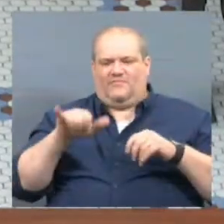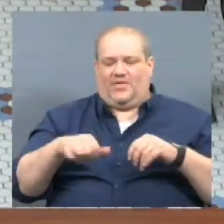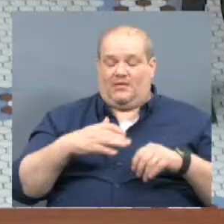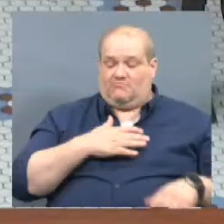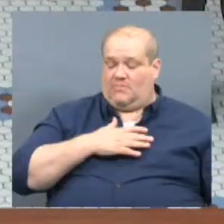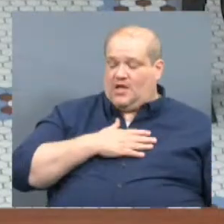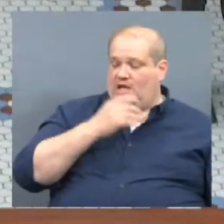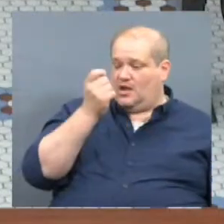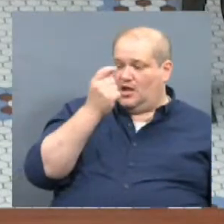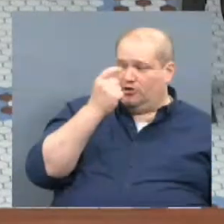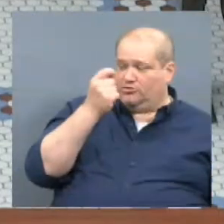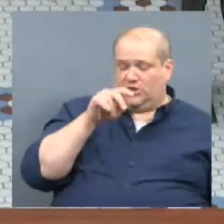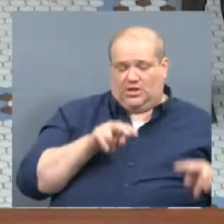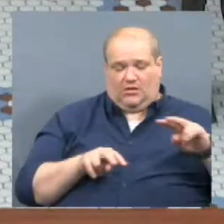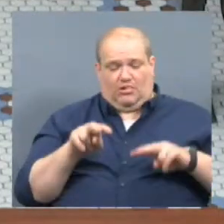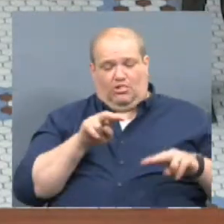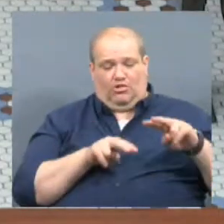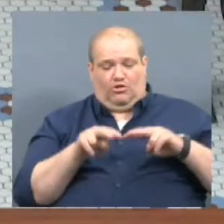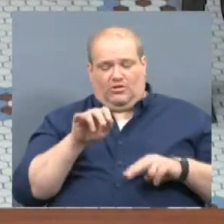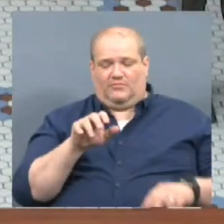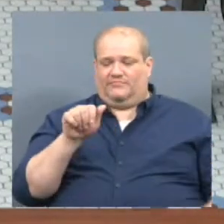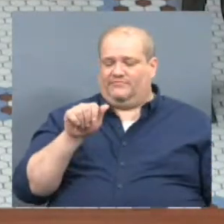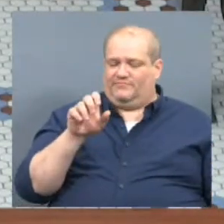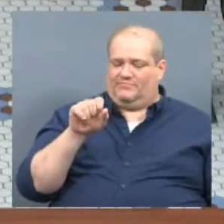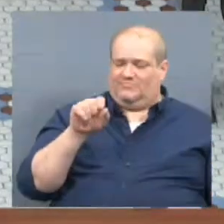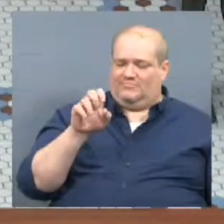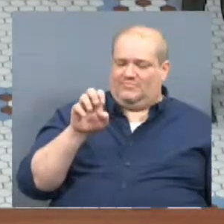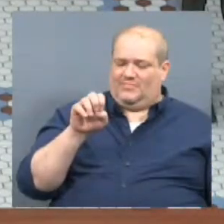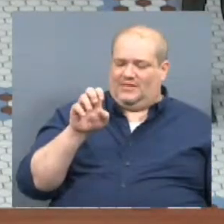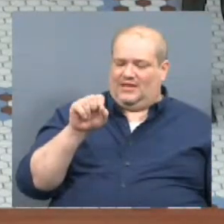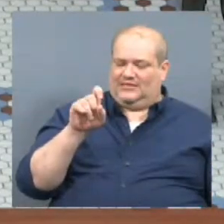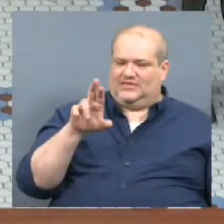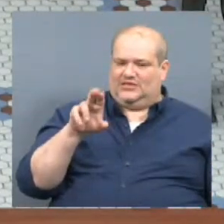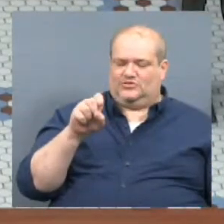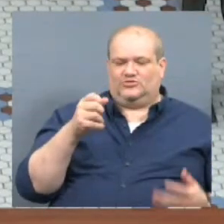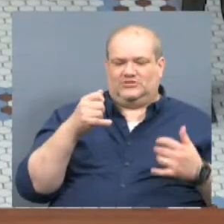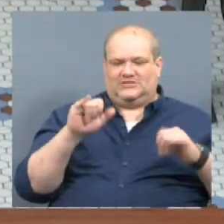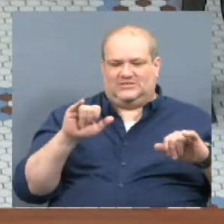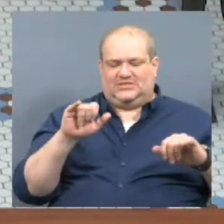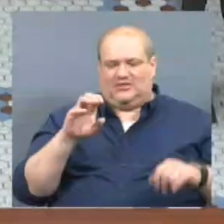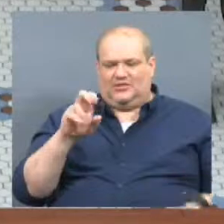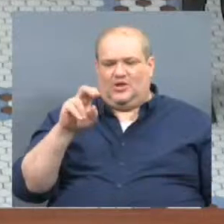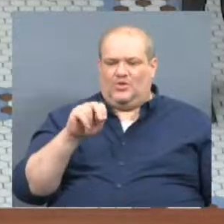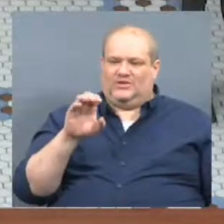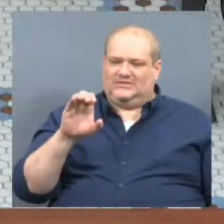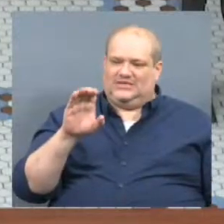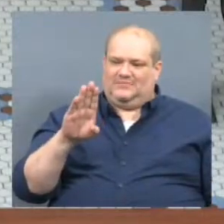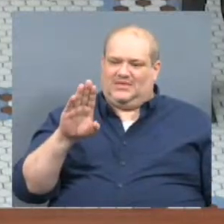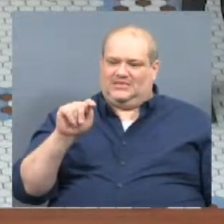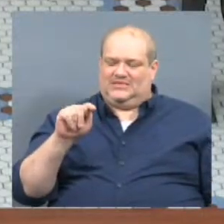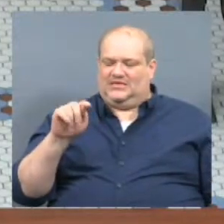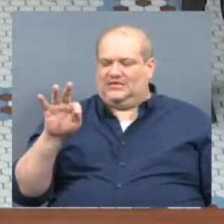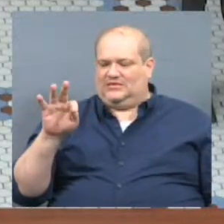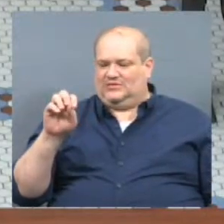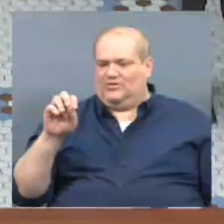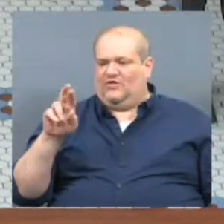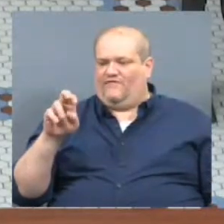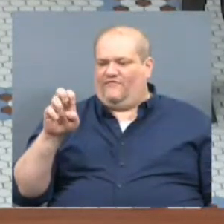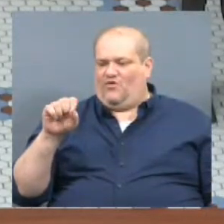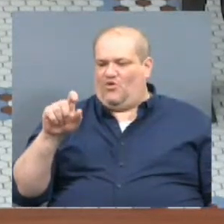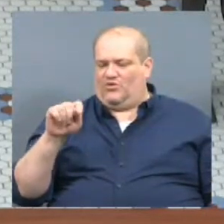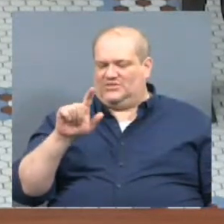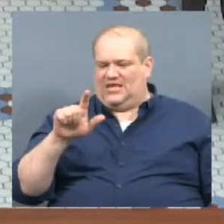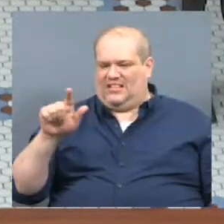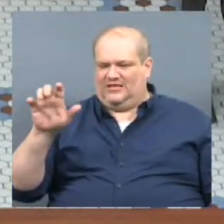my understanding by looking at the assessors, it's still owned by CBT Forest LLC. I don't